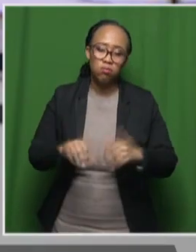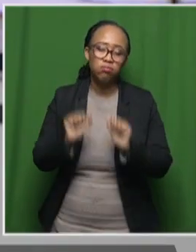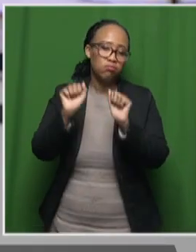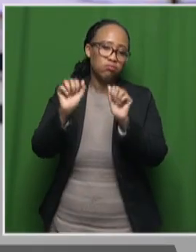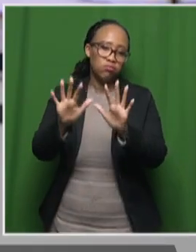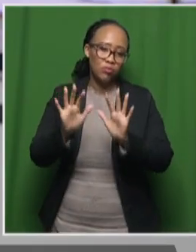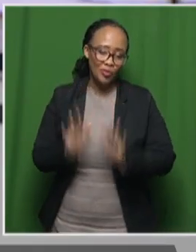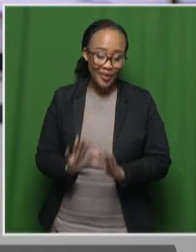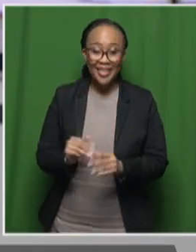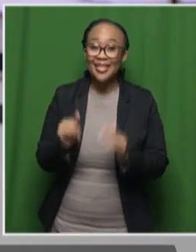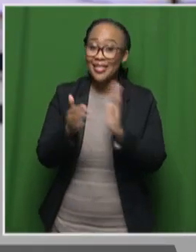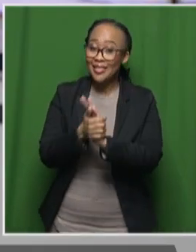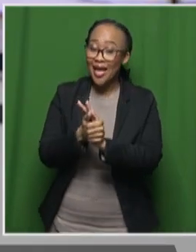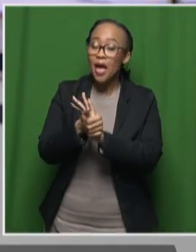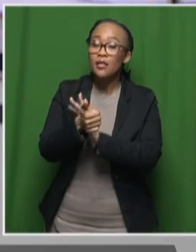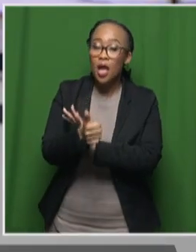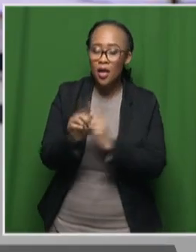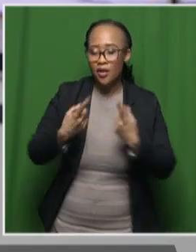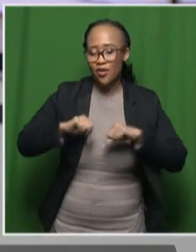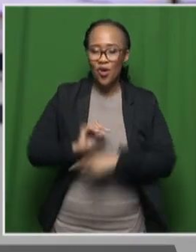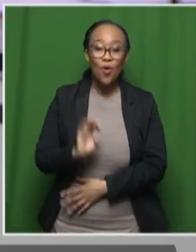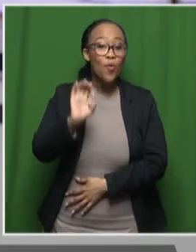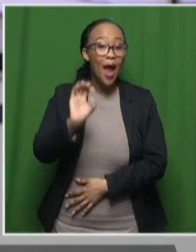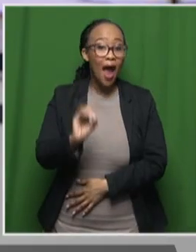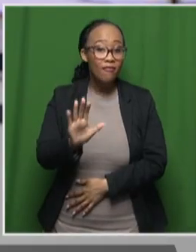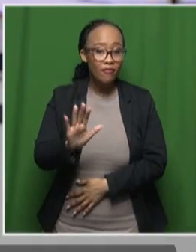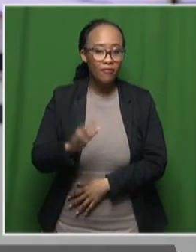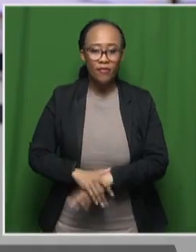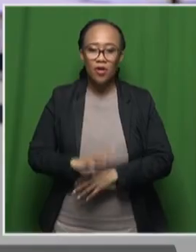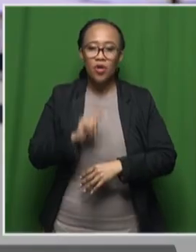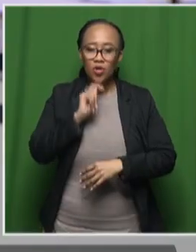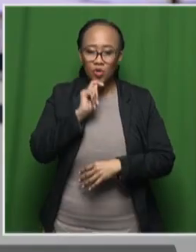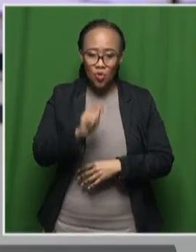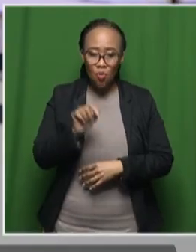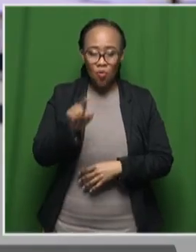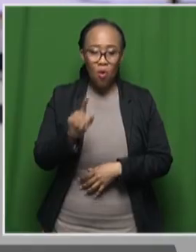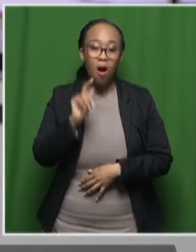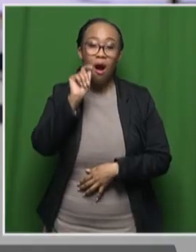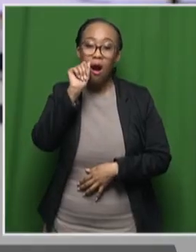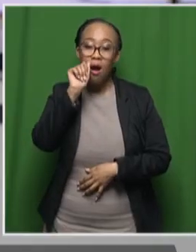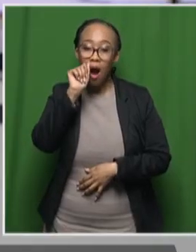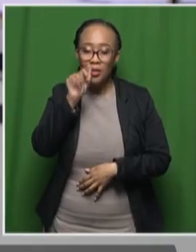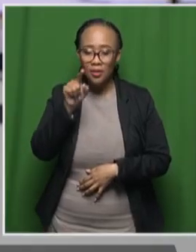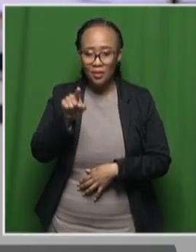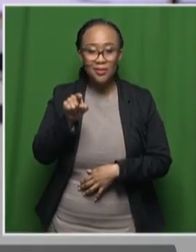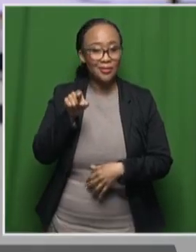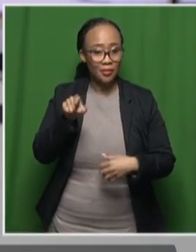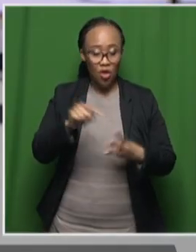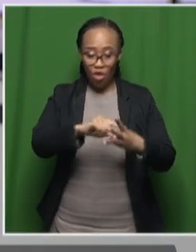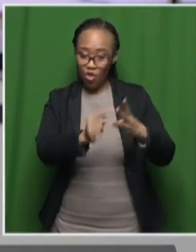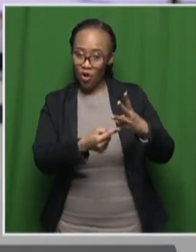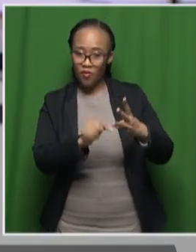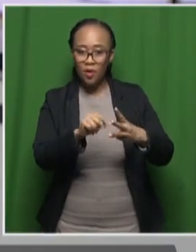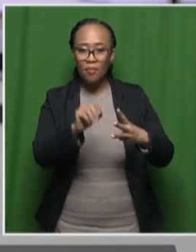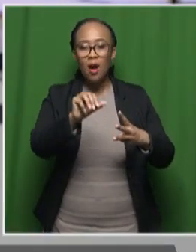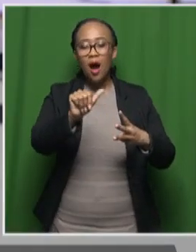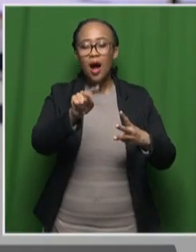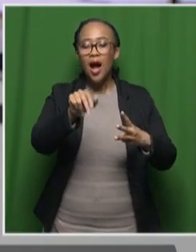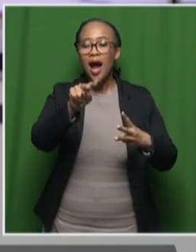through. Sean, 10:02 season best. I mean, the guys are in shape. Add those 3 together with Akani,